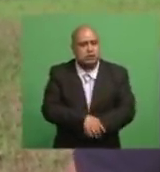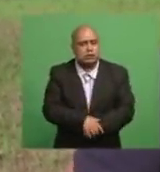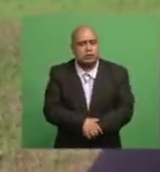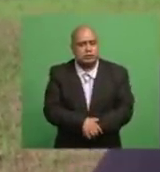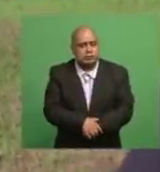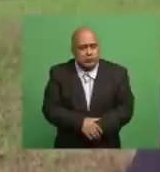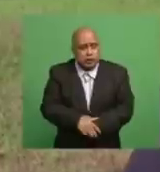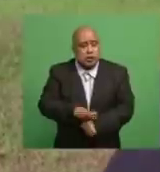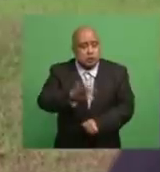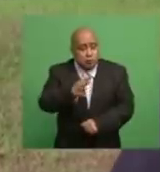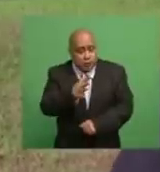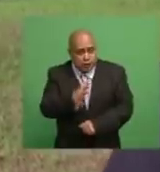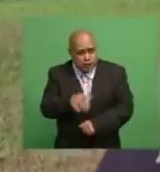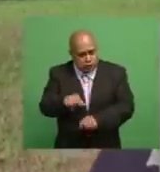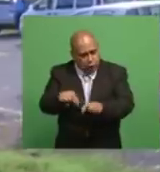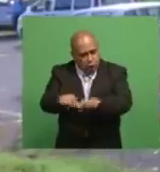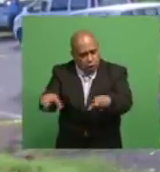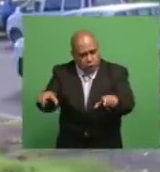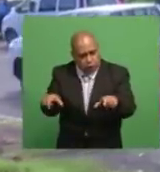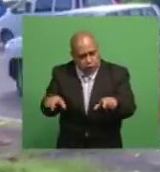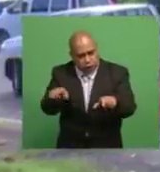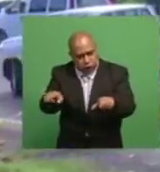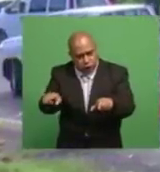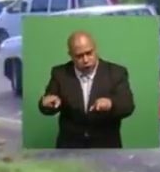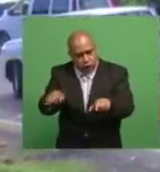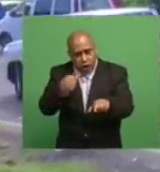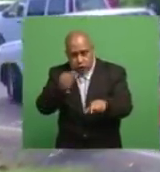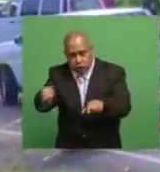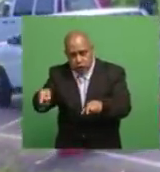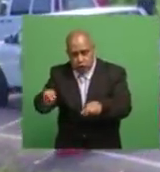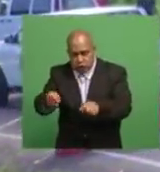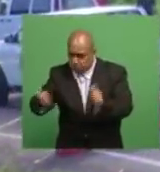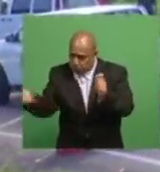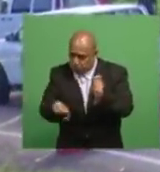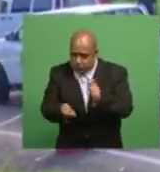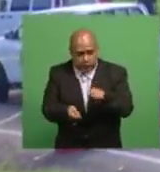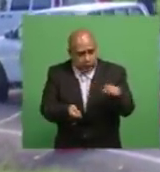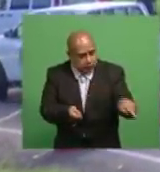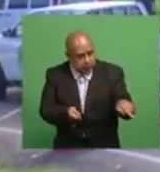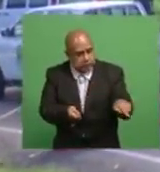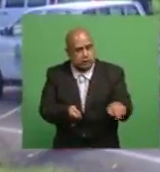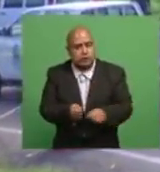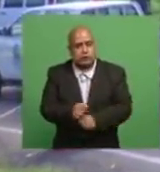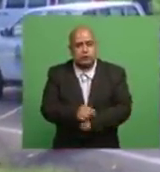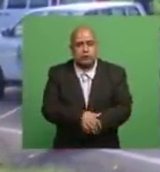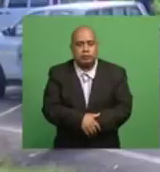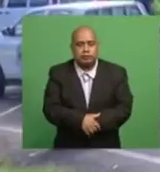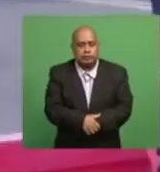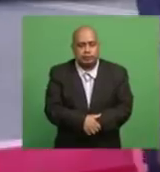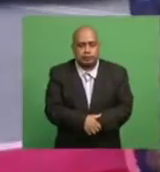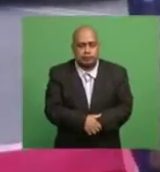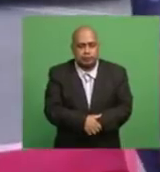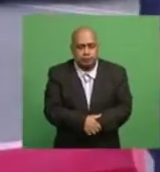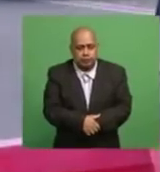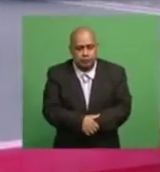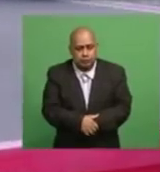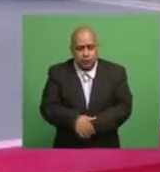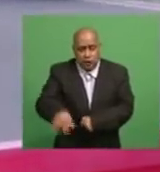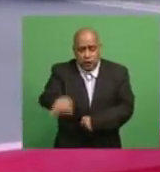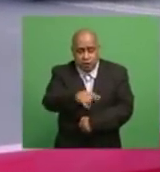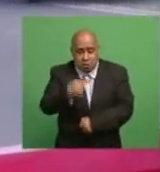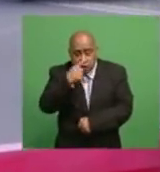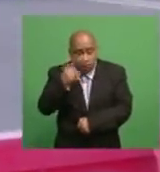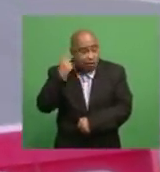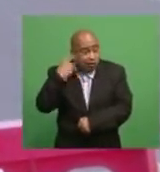to come down very hard on these people. On the meme labelling those who breach the coronavirus measures, the PM says he prefers the more